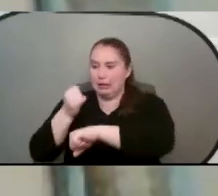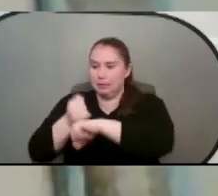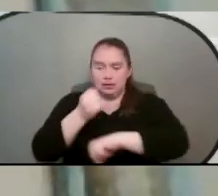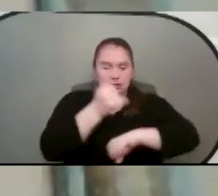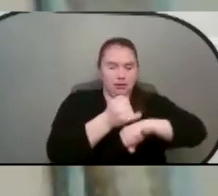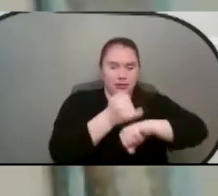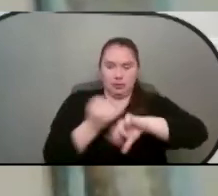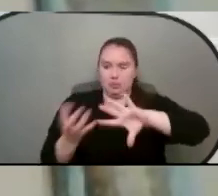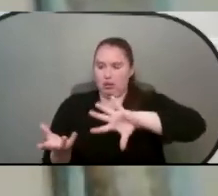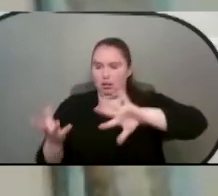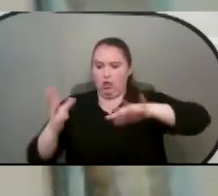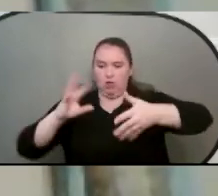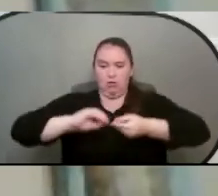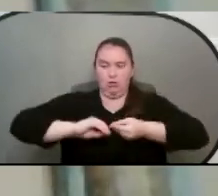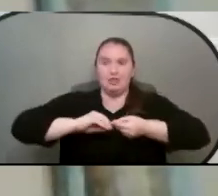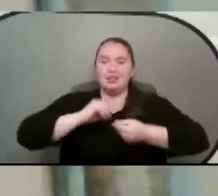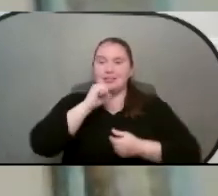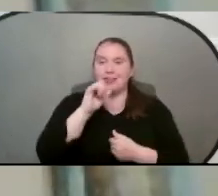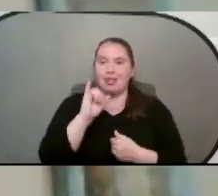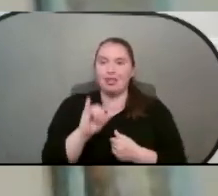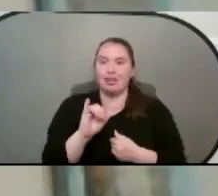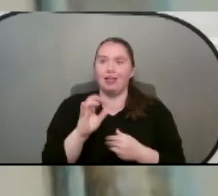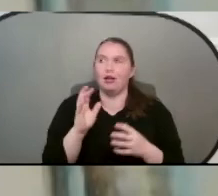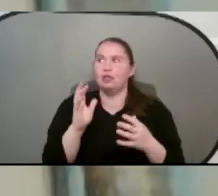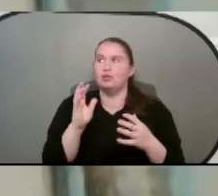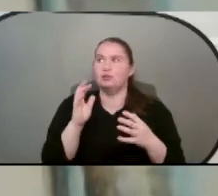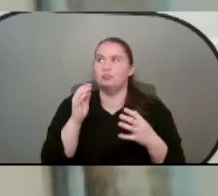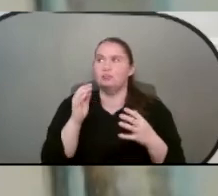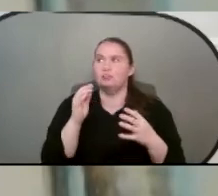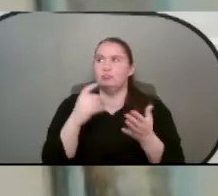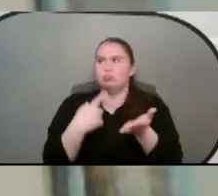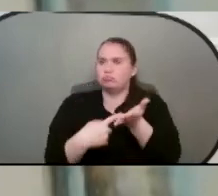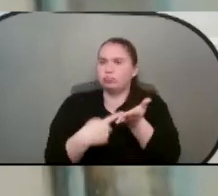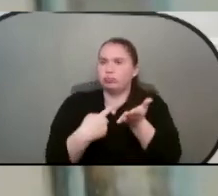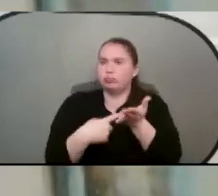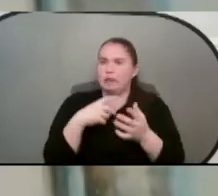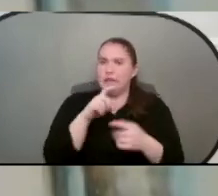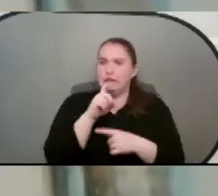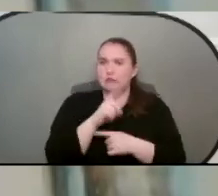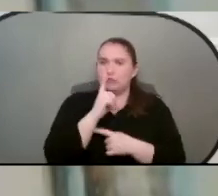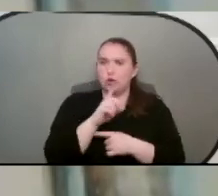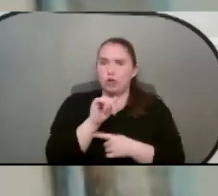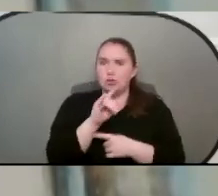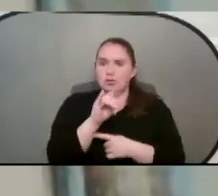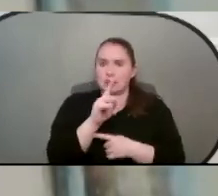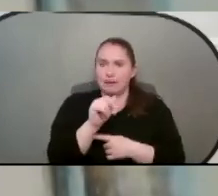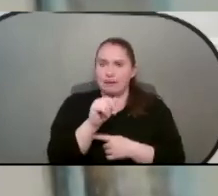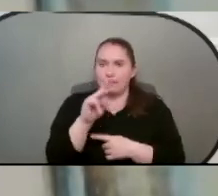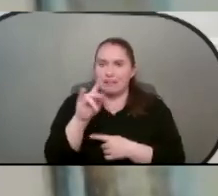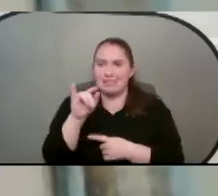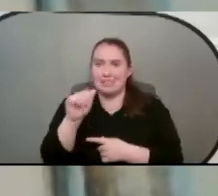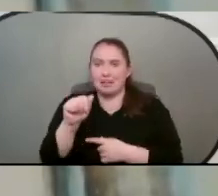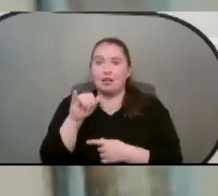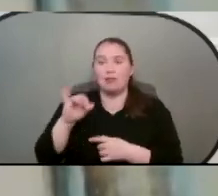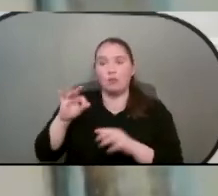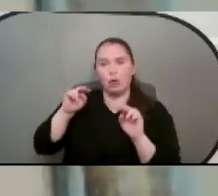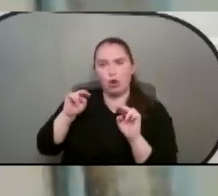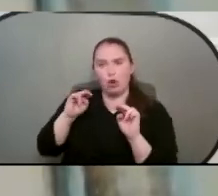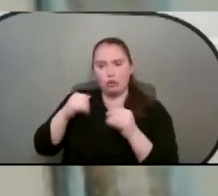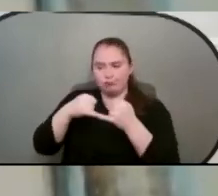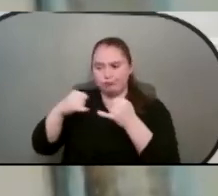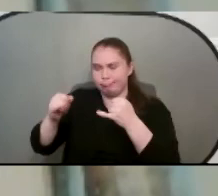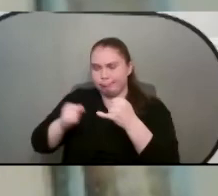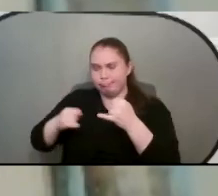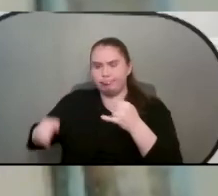not that we're not addressing the needs of the kids that live in the Alta Vista. think if we look at the zone, they're